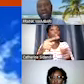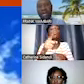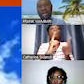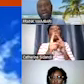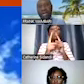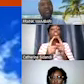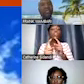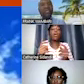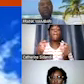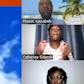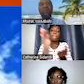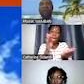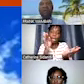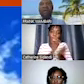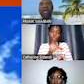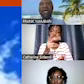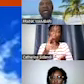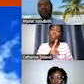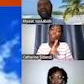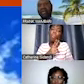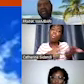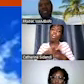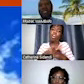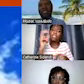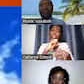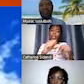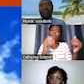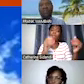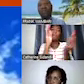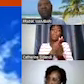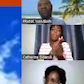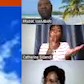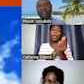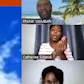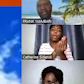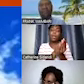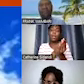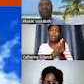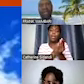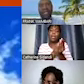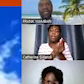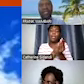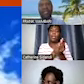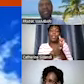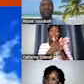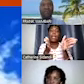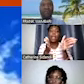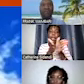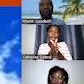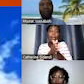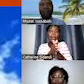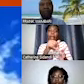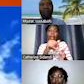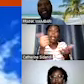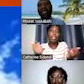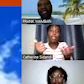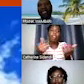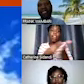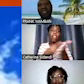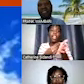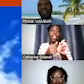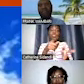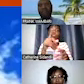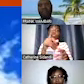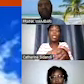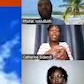honest with your bank or your microfinance or your Safaricom, where you might be getting some money from them, and say, look,